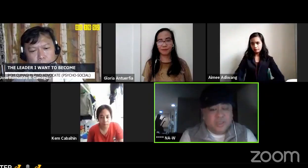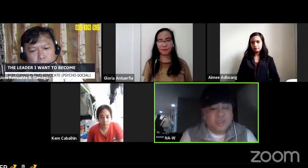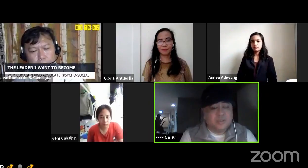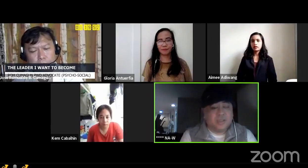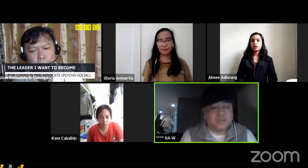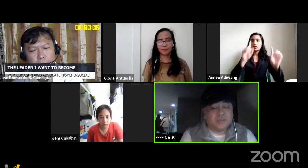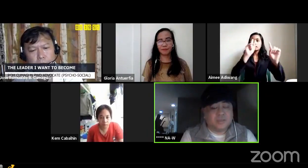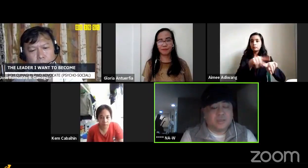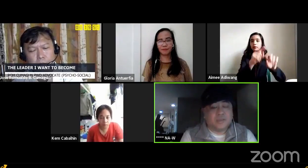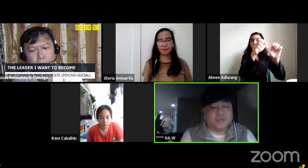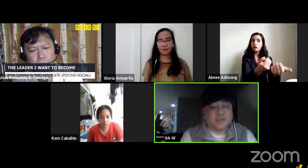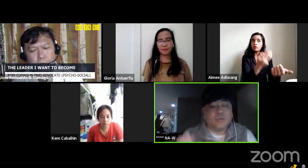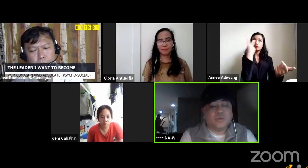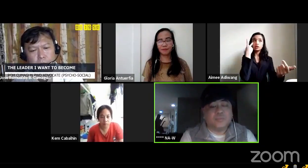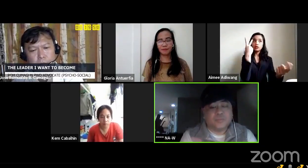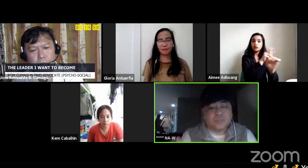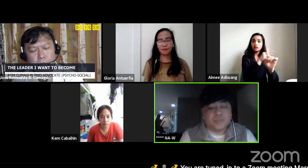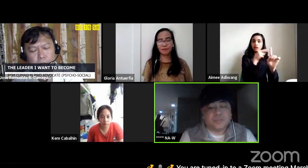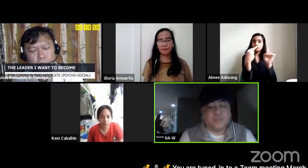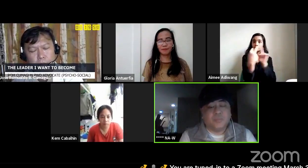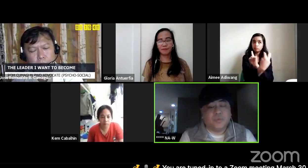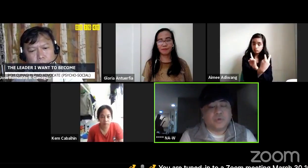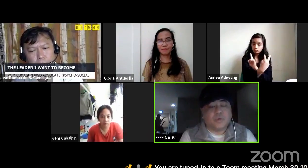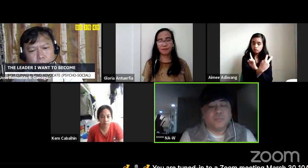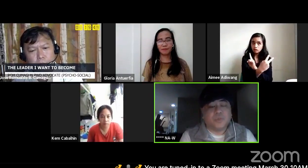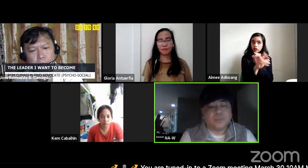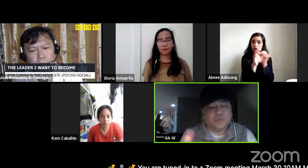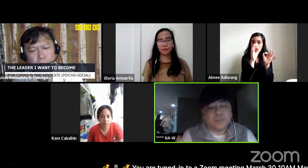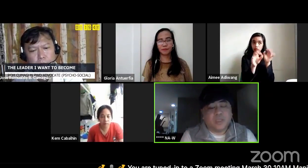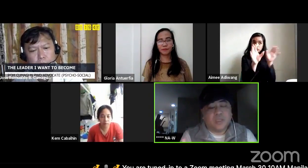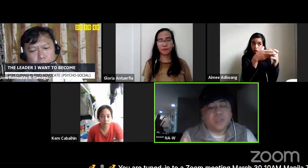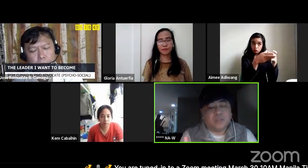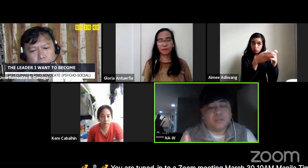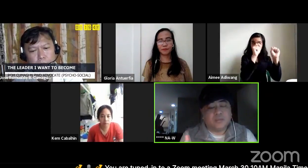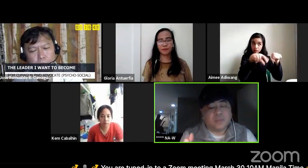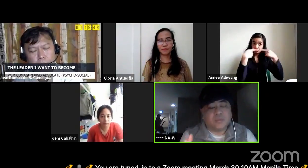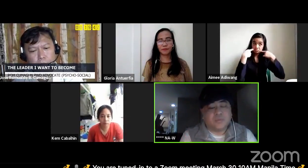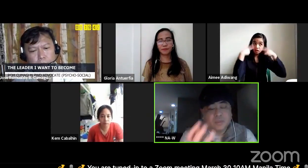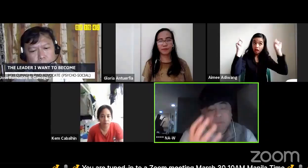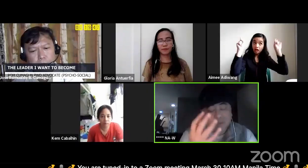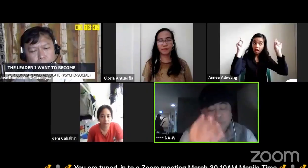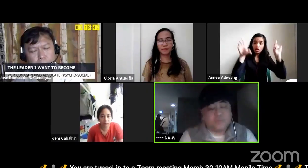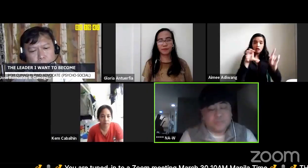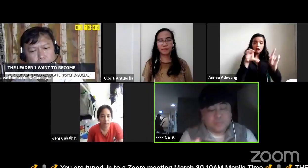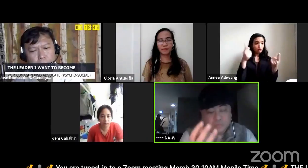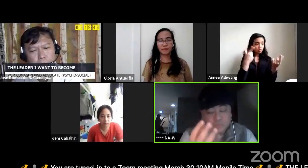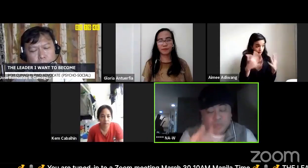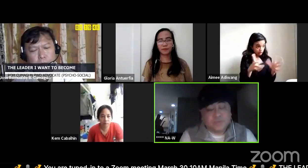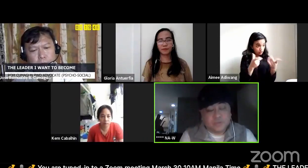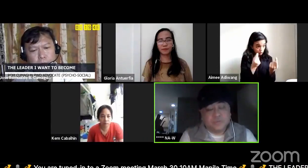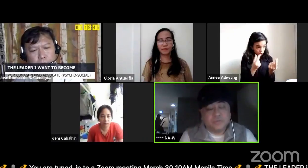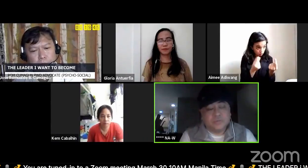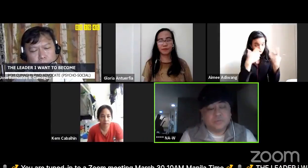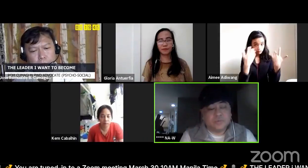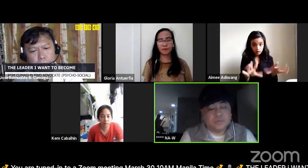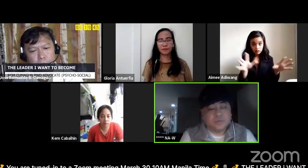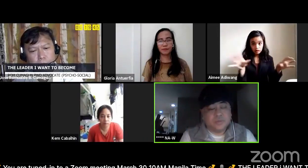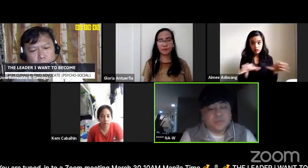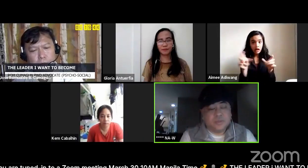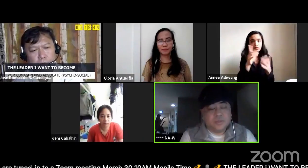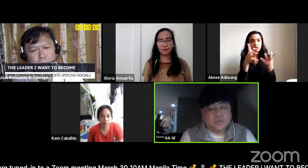to seeing that a group is able to accomplish what the group wants to